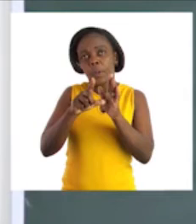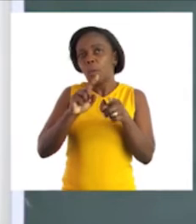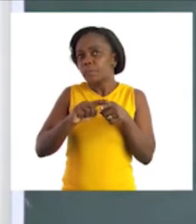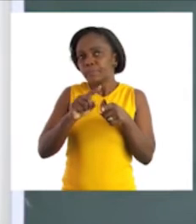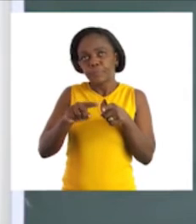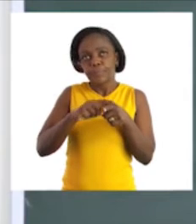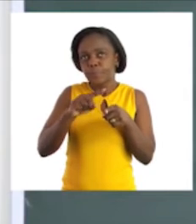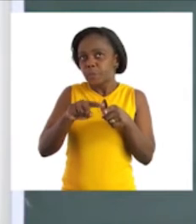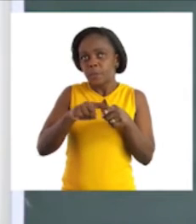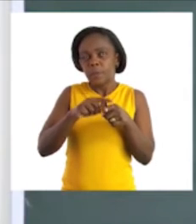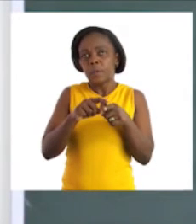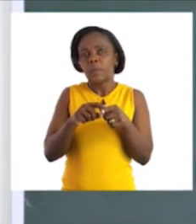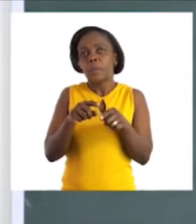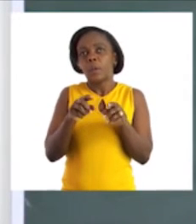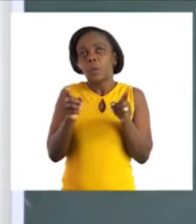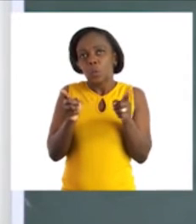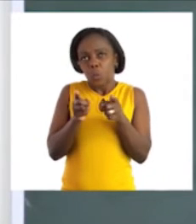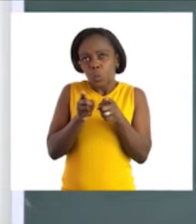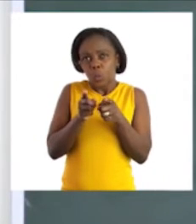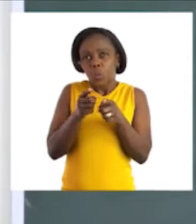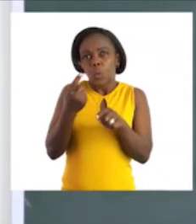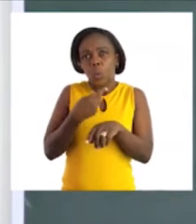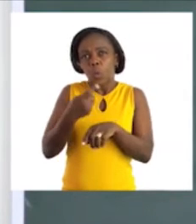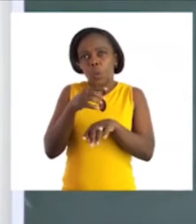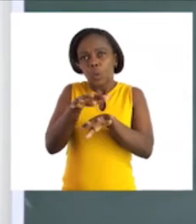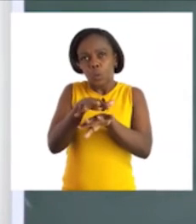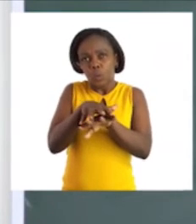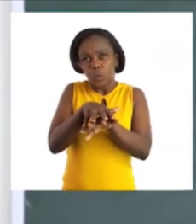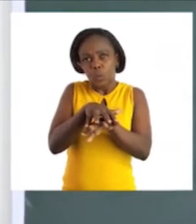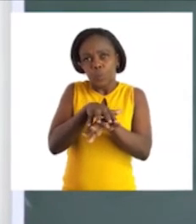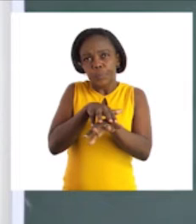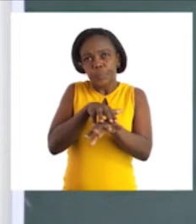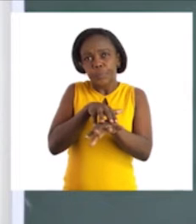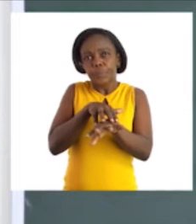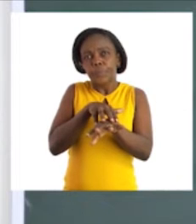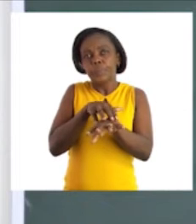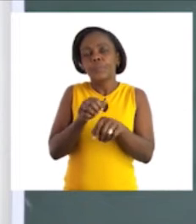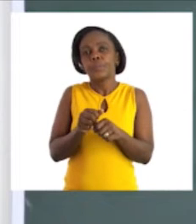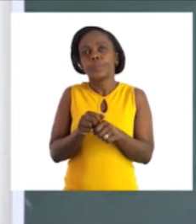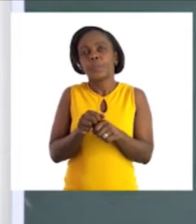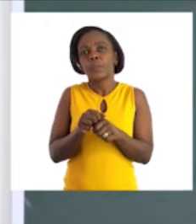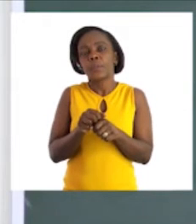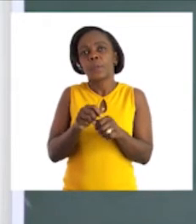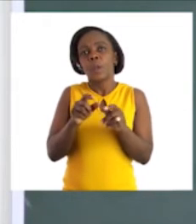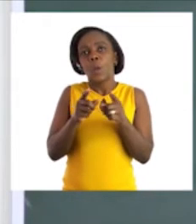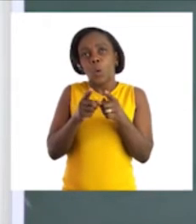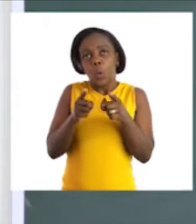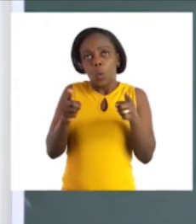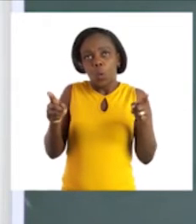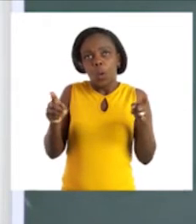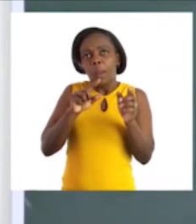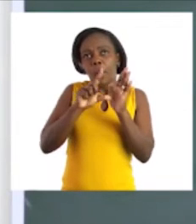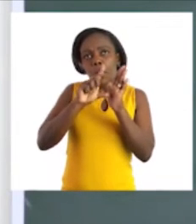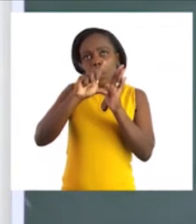faster than the short hand. So, whenever the long hand completes the cycle, the short hand